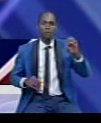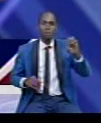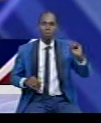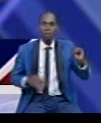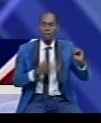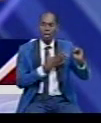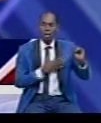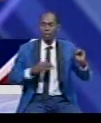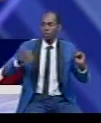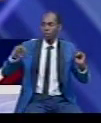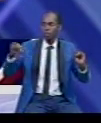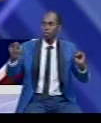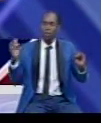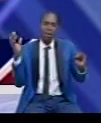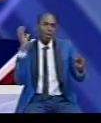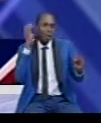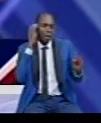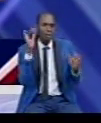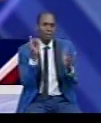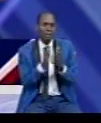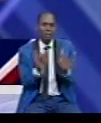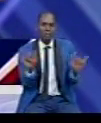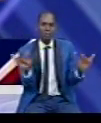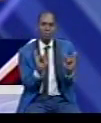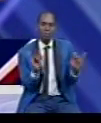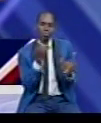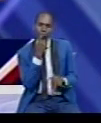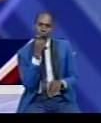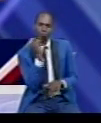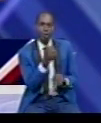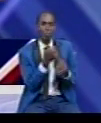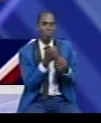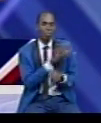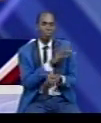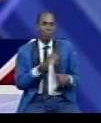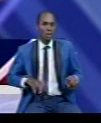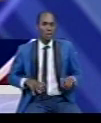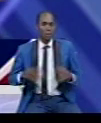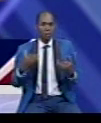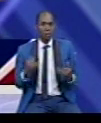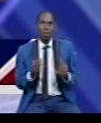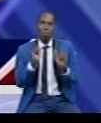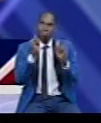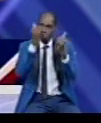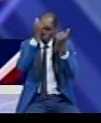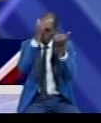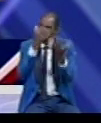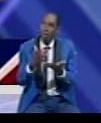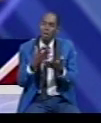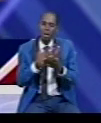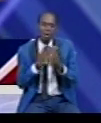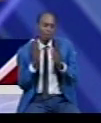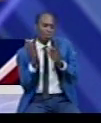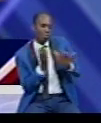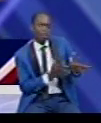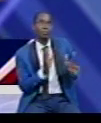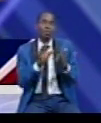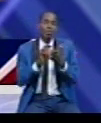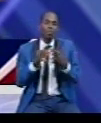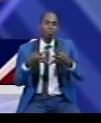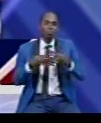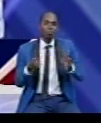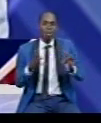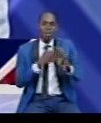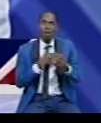words. They left their nets and follow him. I will follow. You will